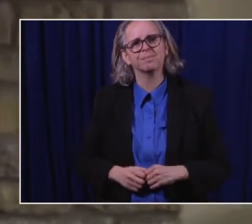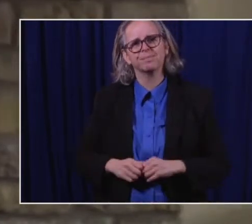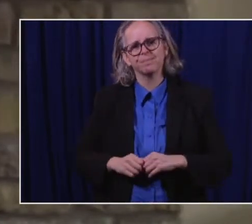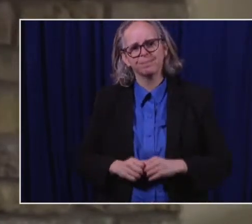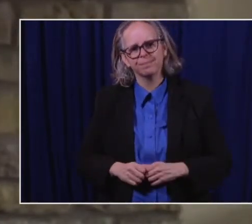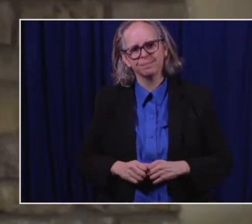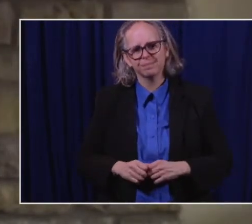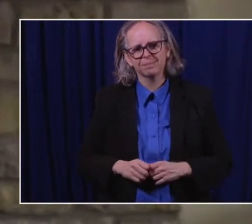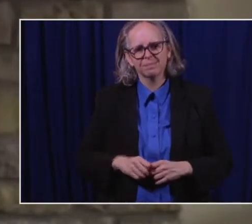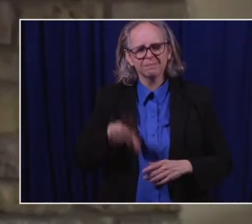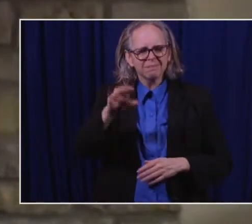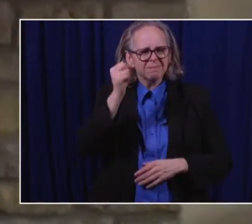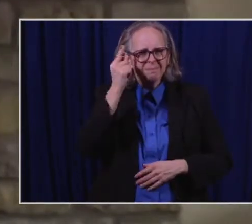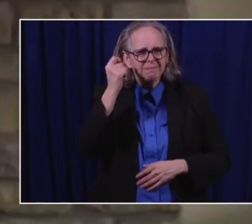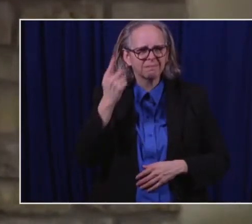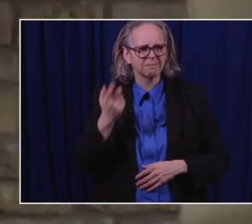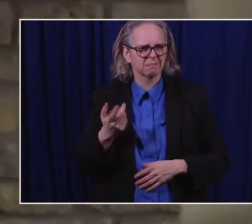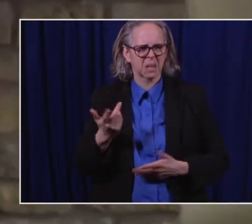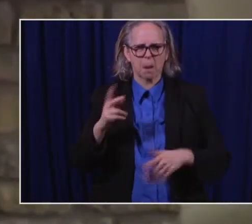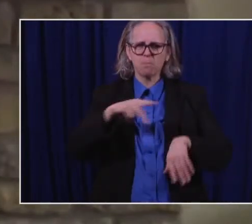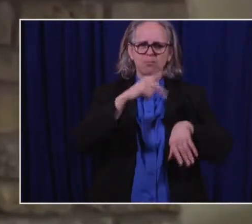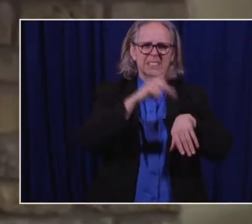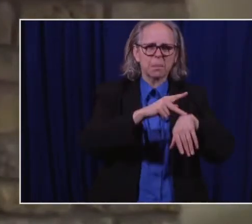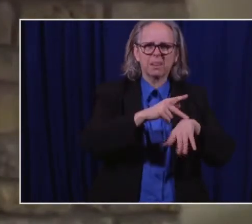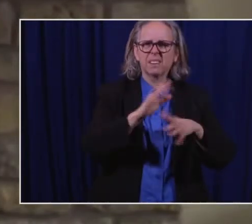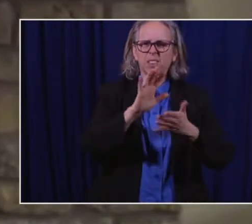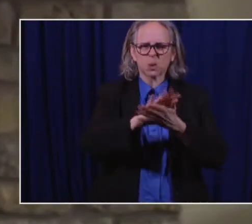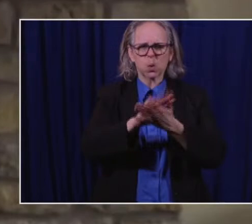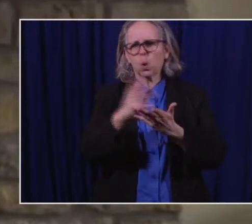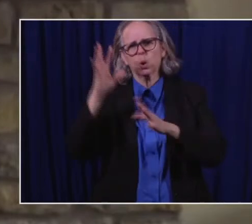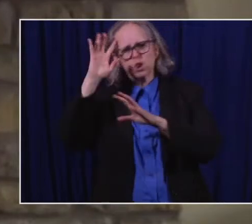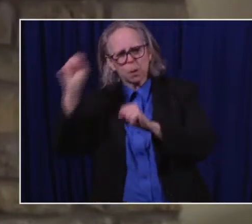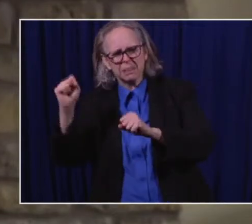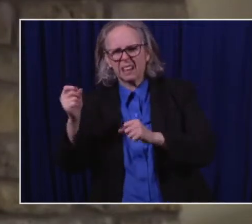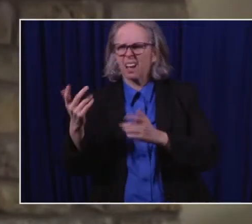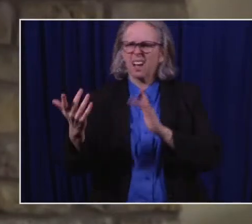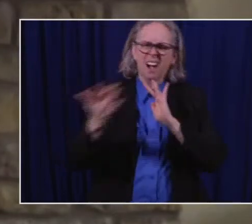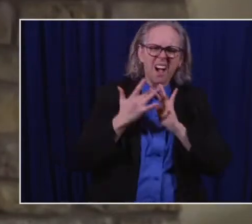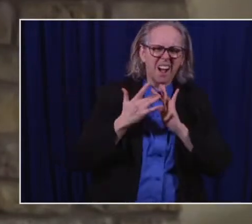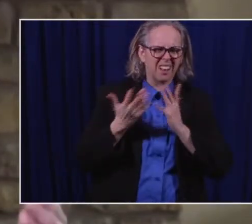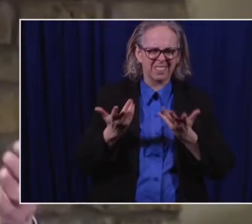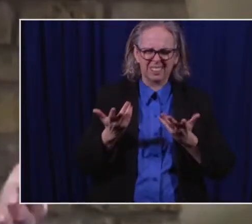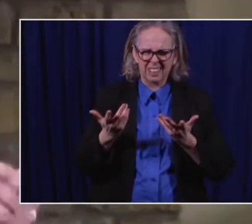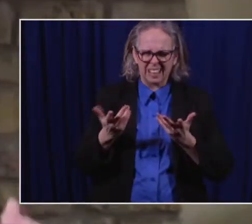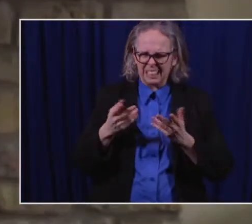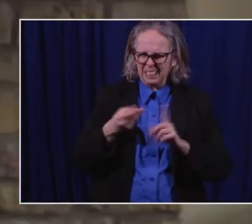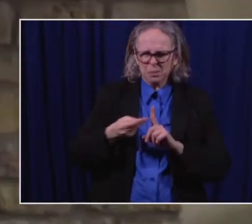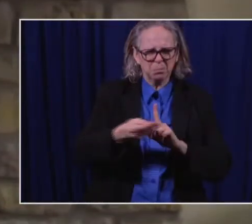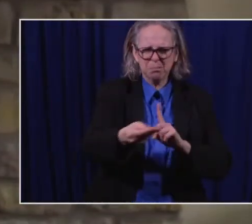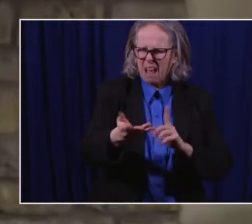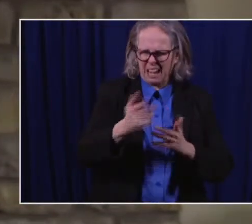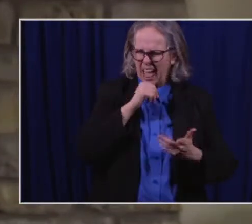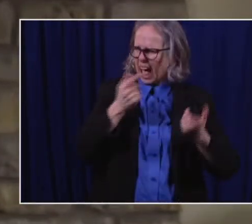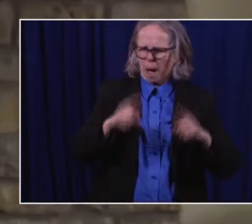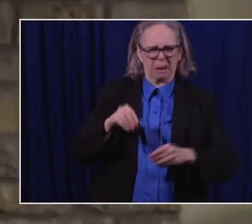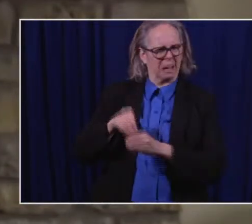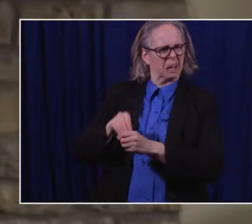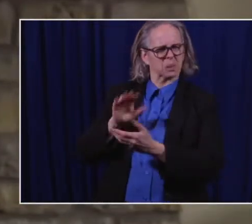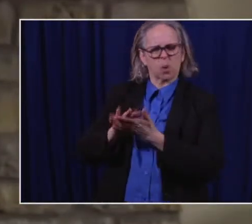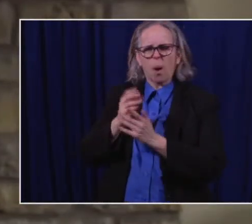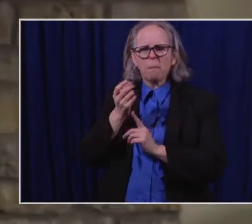principals and school superintendents were telling me, look, we're not getting spread in class. We're just not getting spread. We have Mary over here. She had